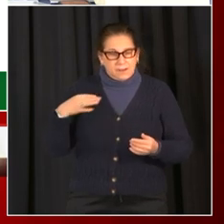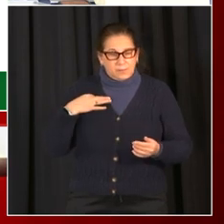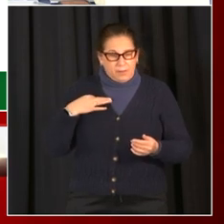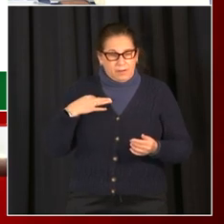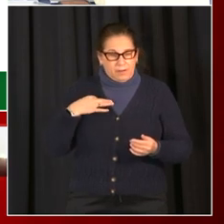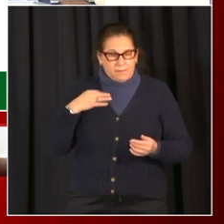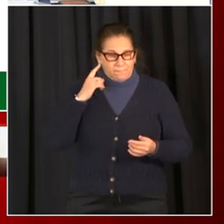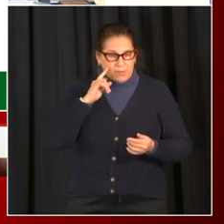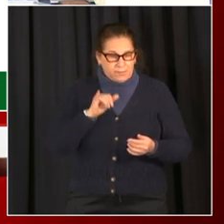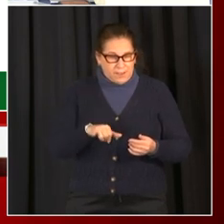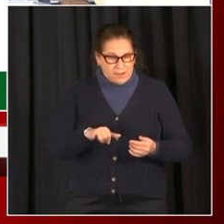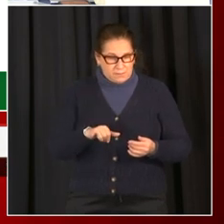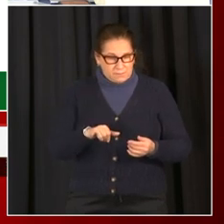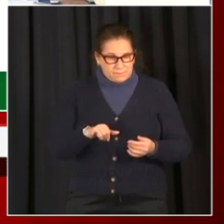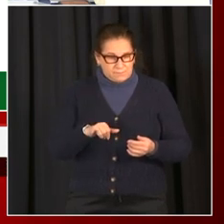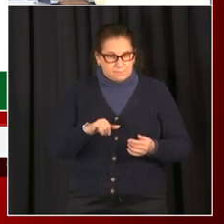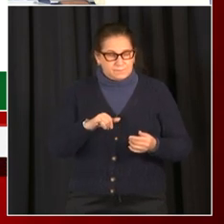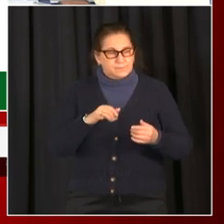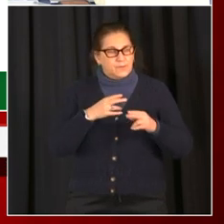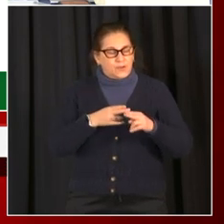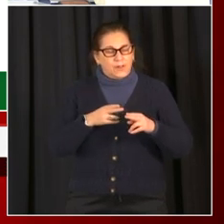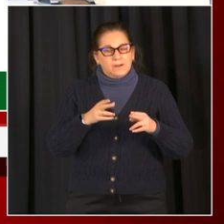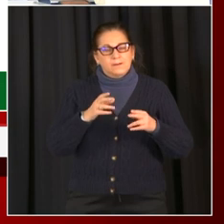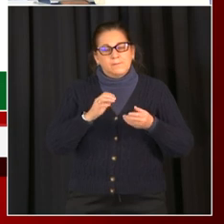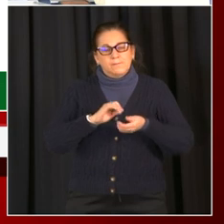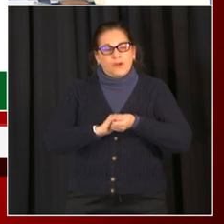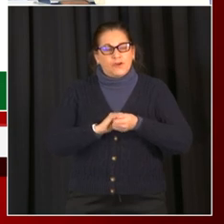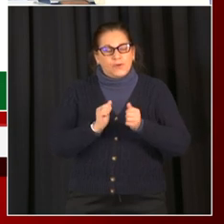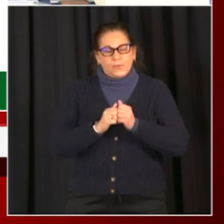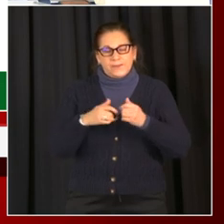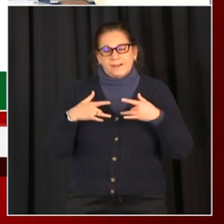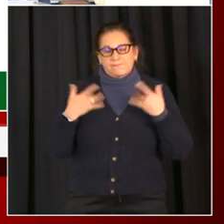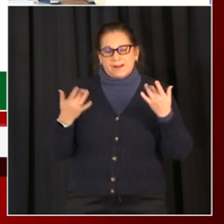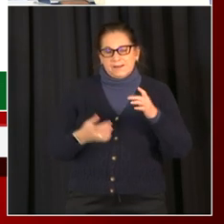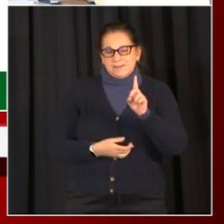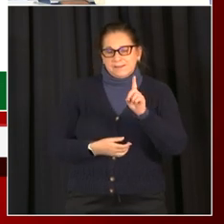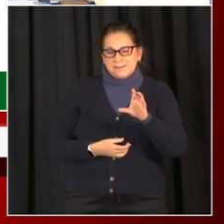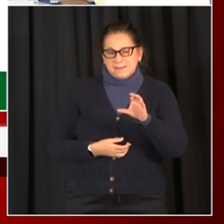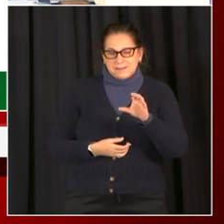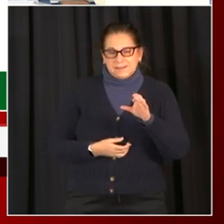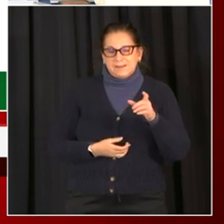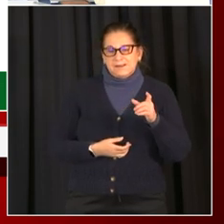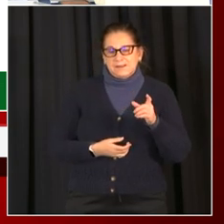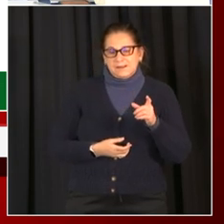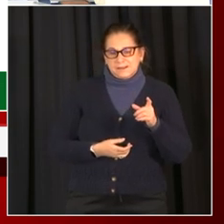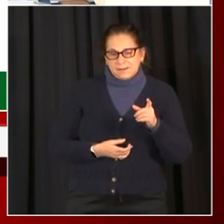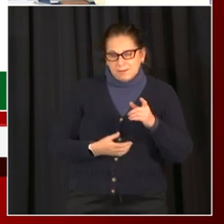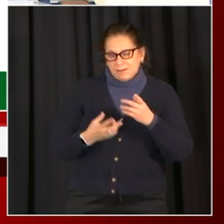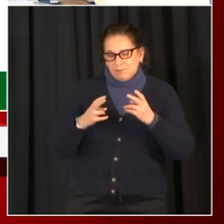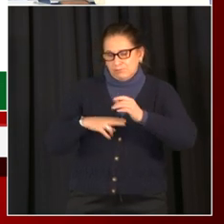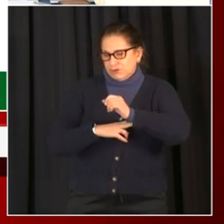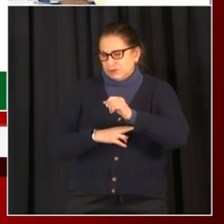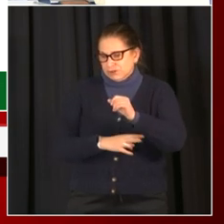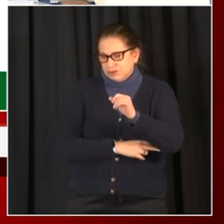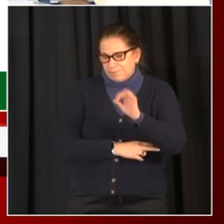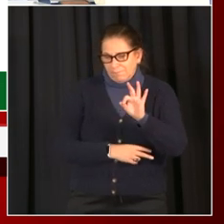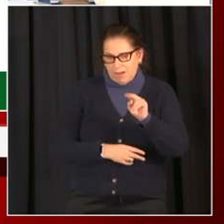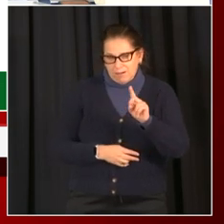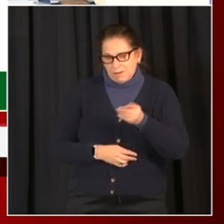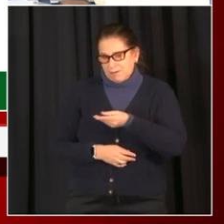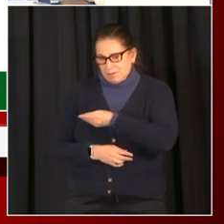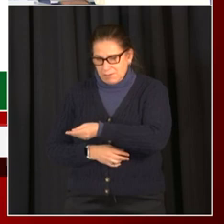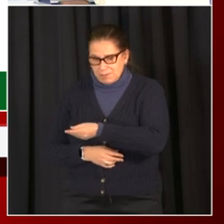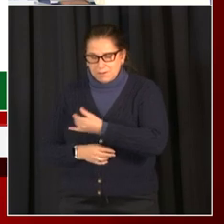partners at Events DC in order to award and disperse those dollars. So that allowed the balance of that $30